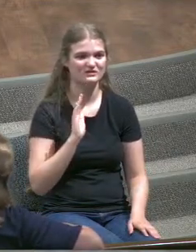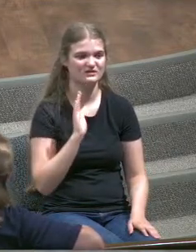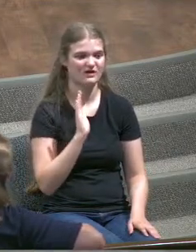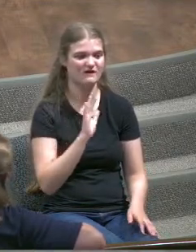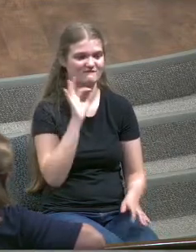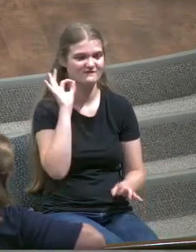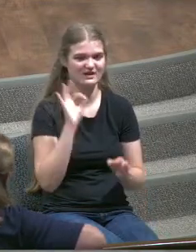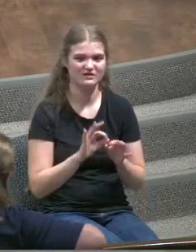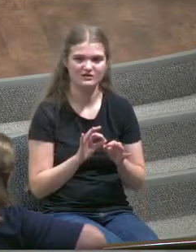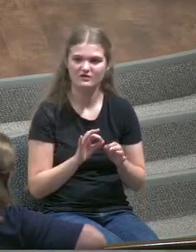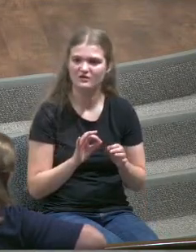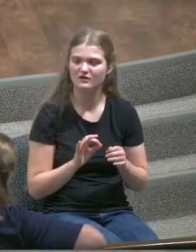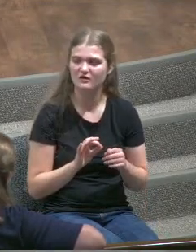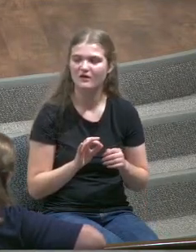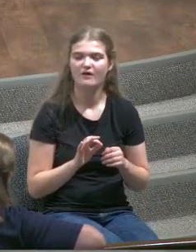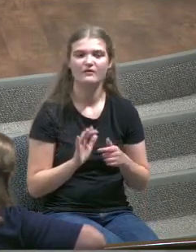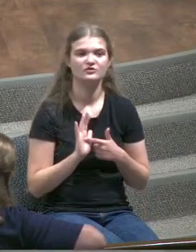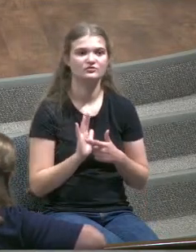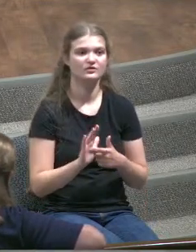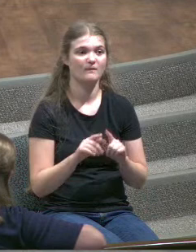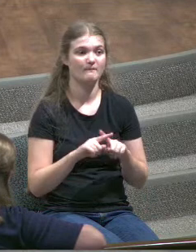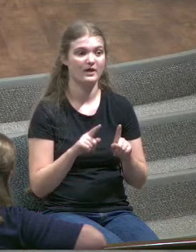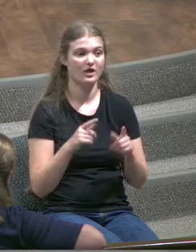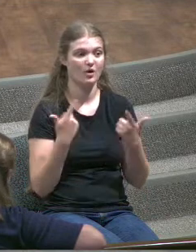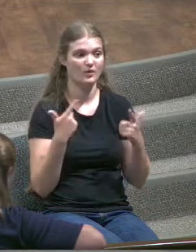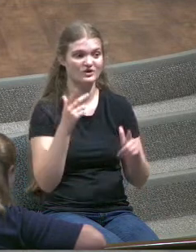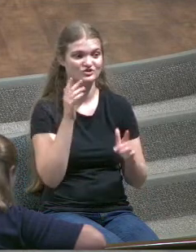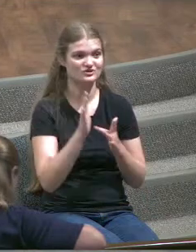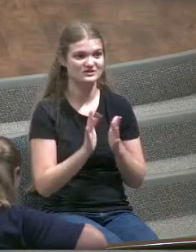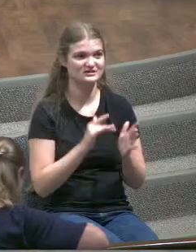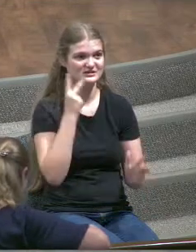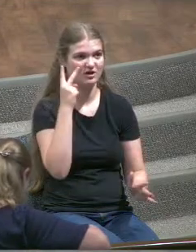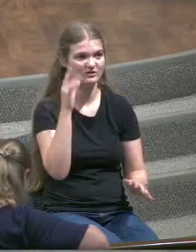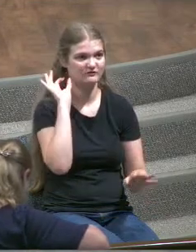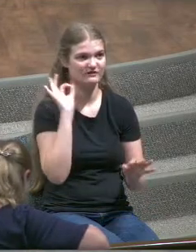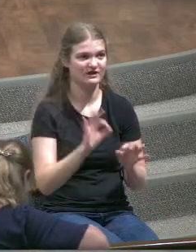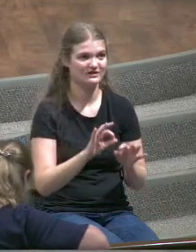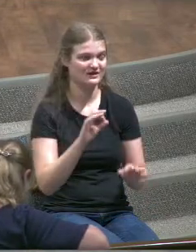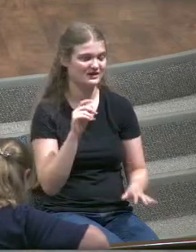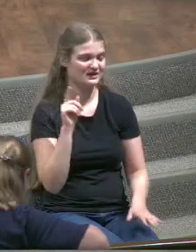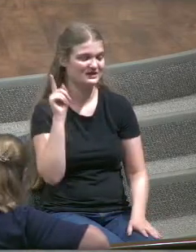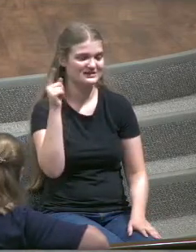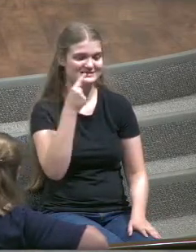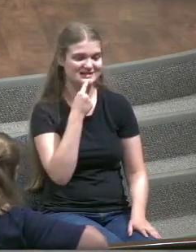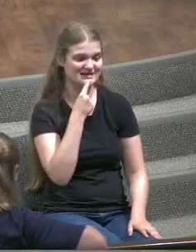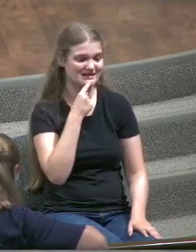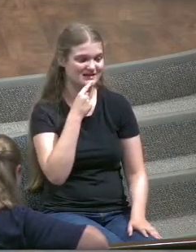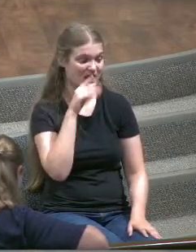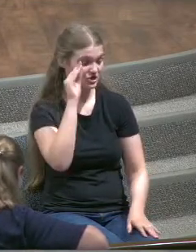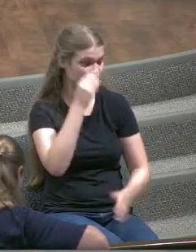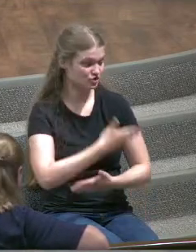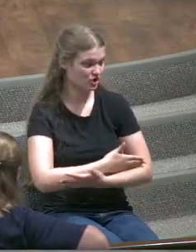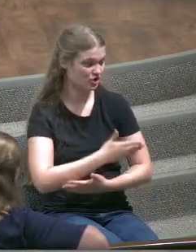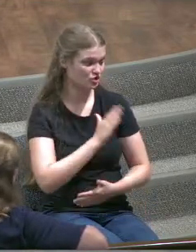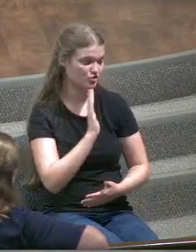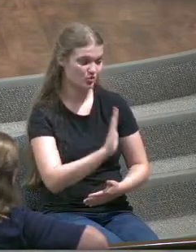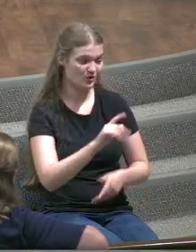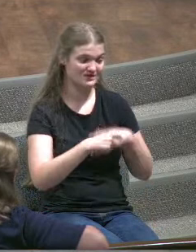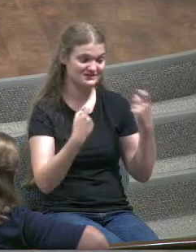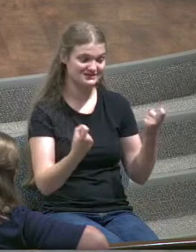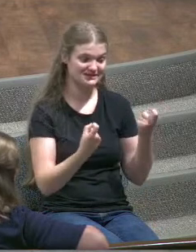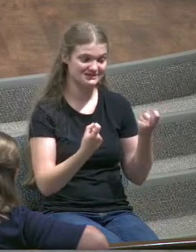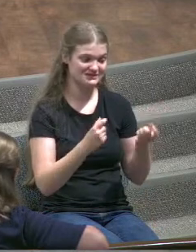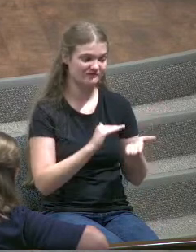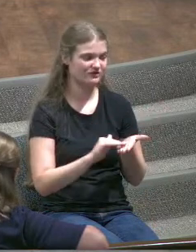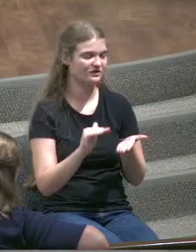room, it says, when Jesus saw their faith, he said to the paralytic, son, your sins are forgiven.